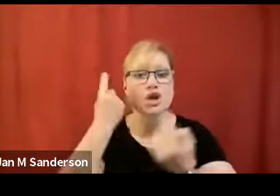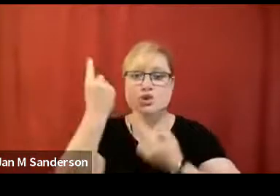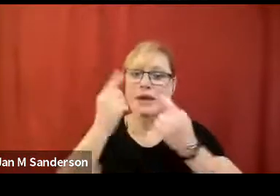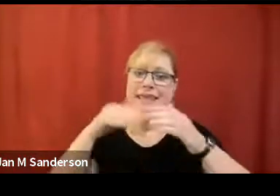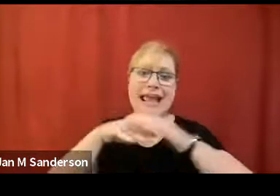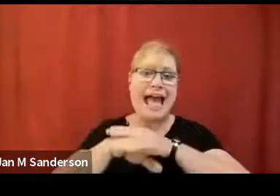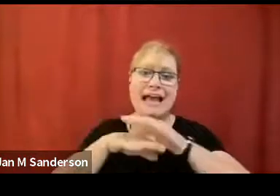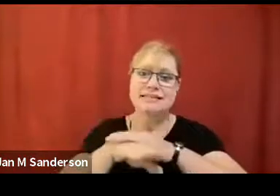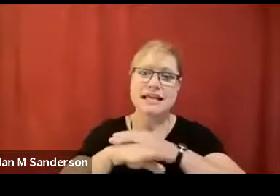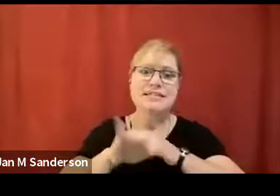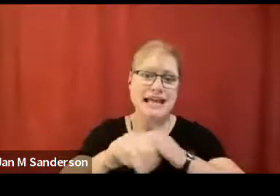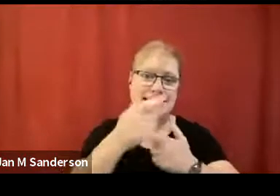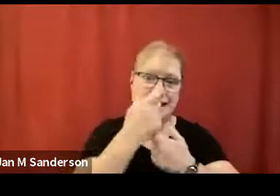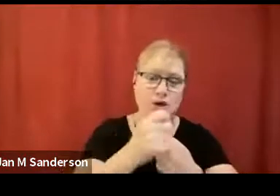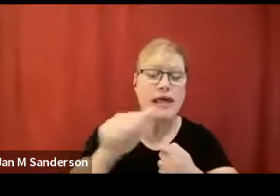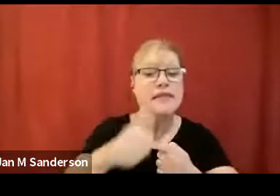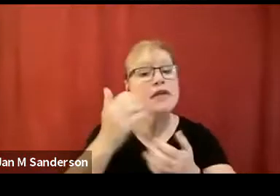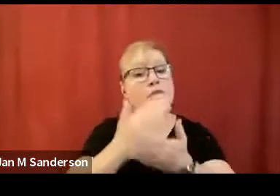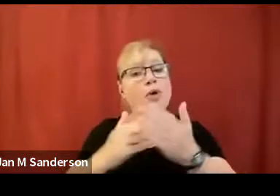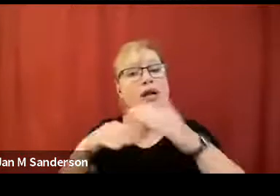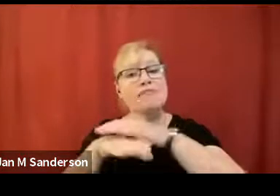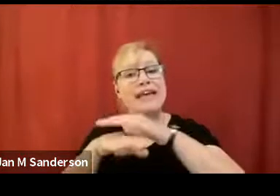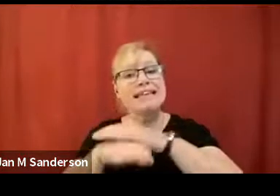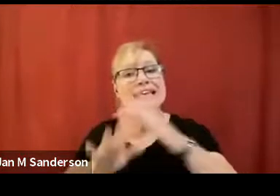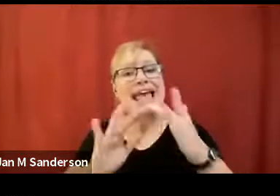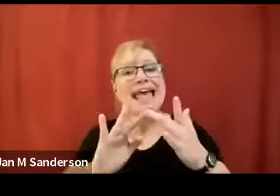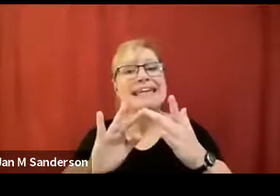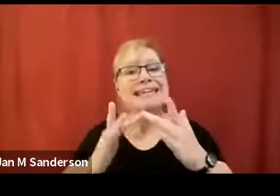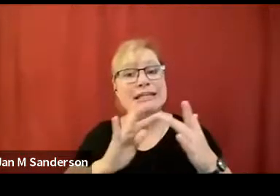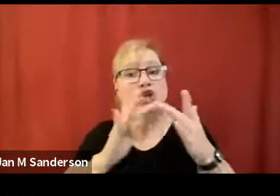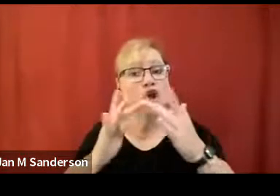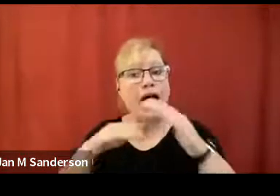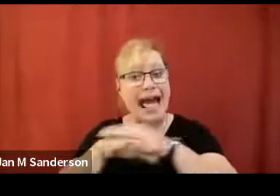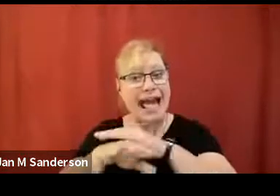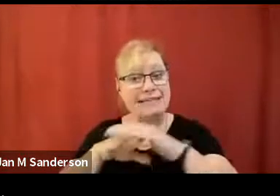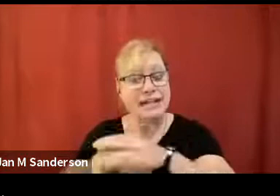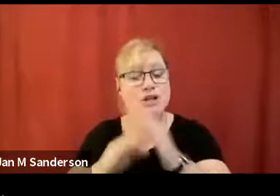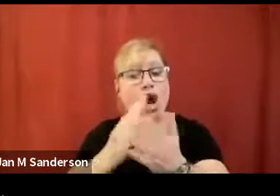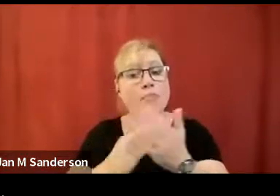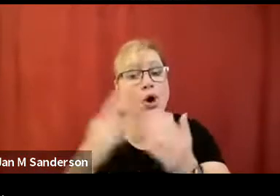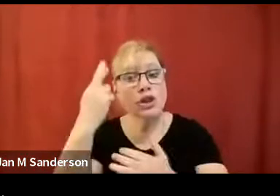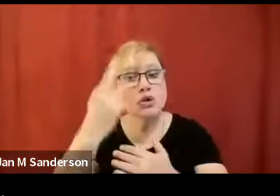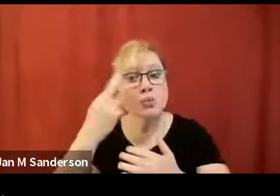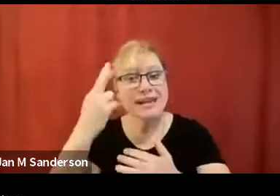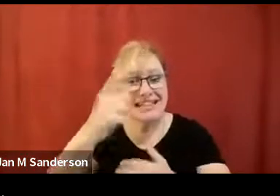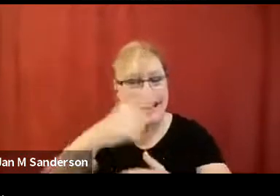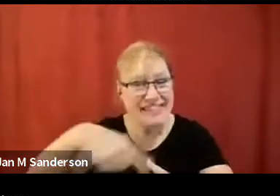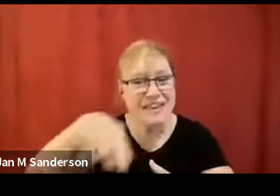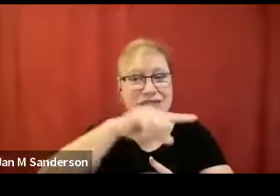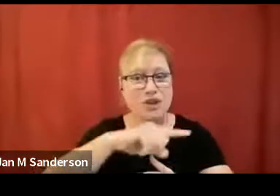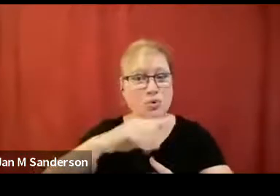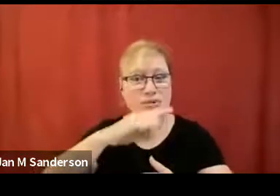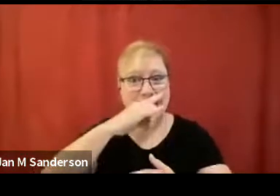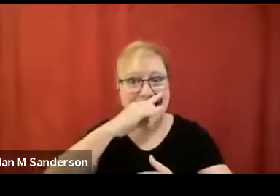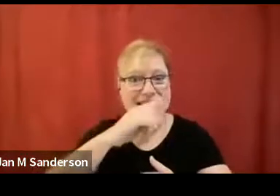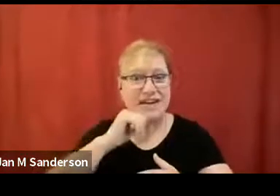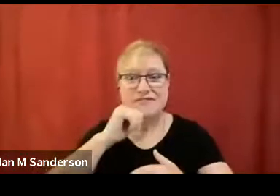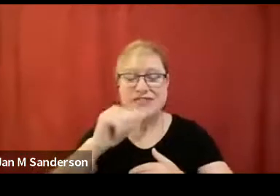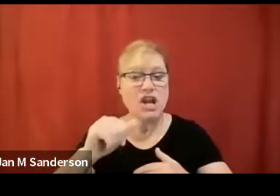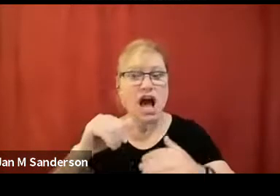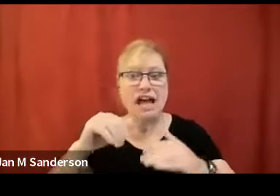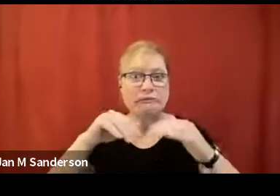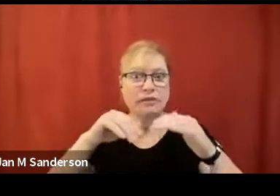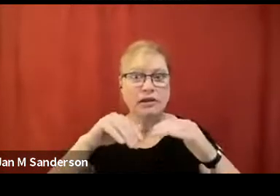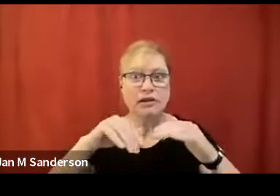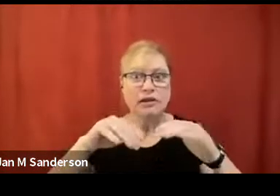has been interesting. The other part of access is digital access. Part of the reason that those children have been out of school is because they couldn't do